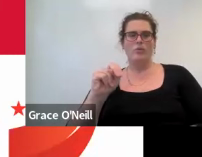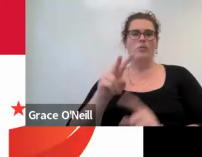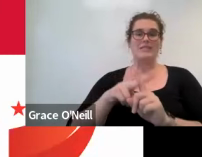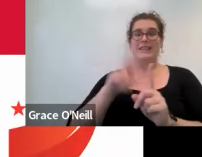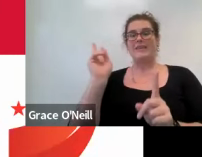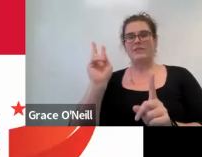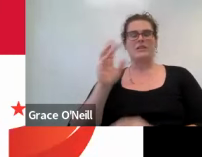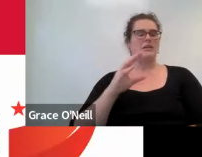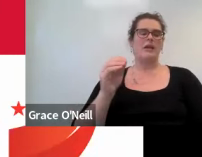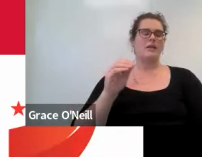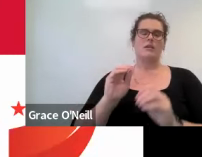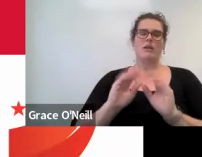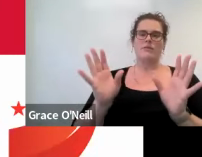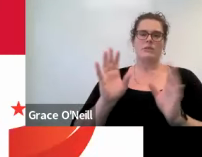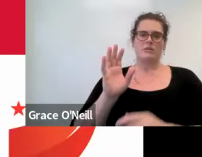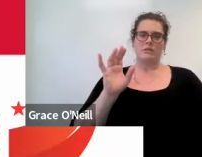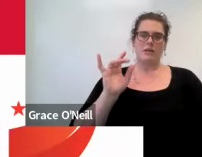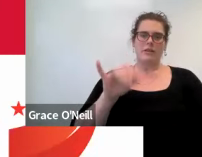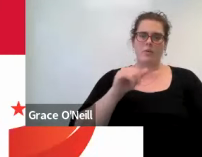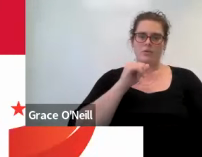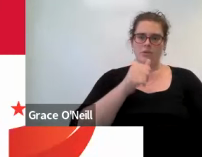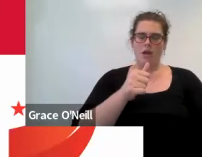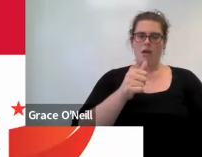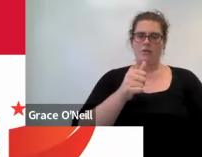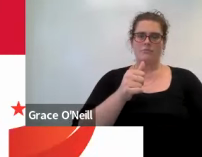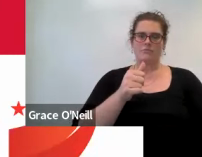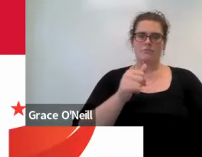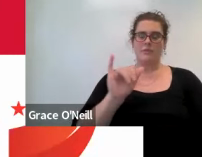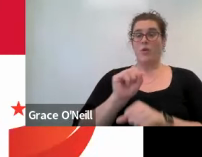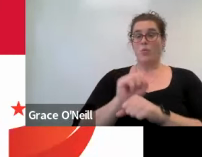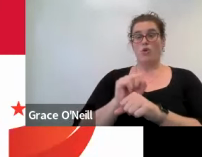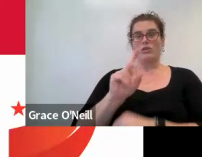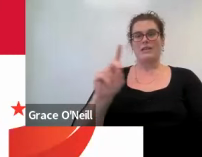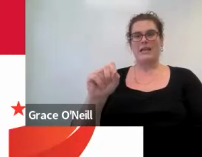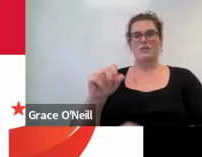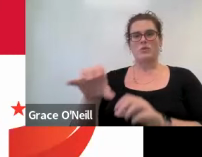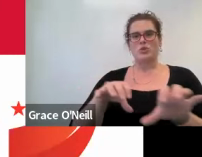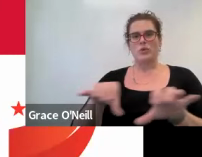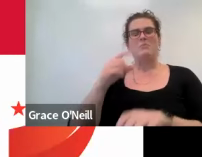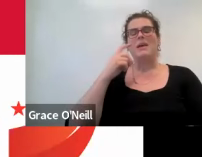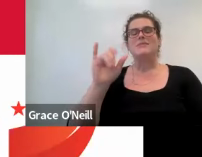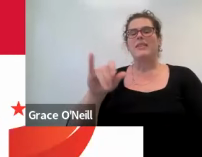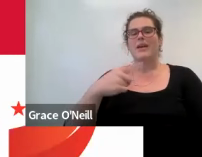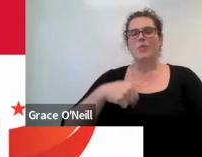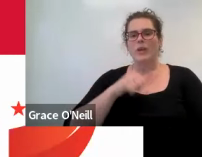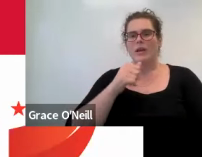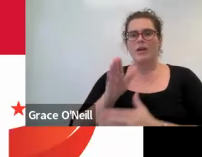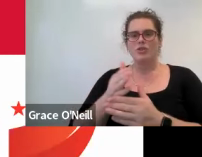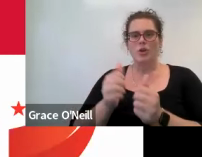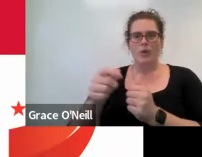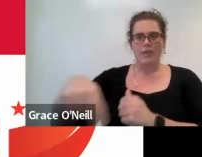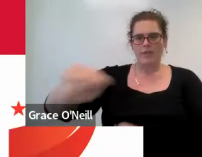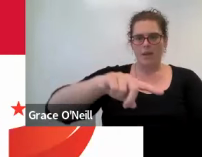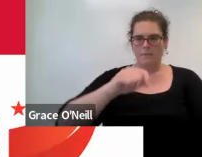of the details of the behind the scenes work that DDS was doing, because we didn't share that with them. And what